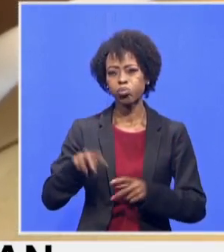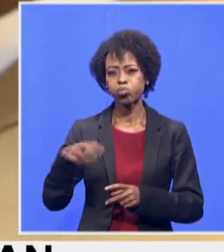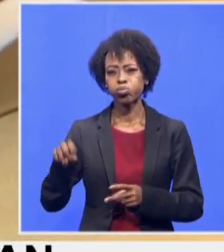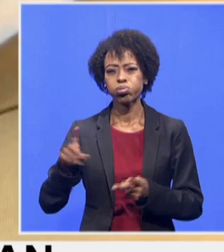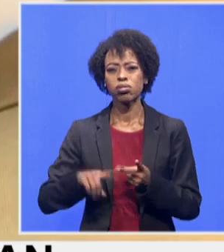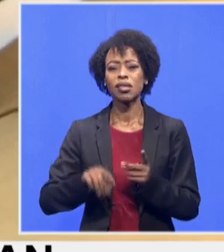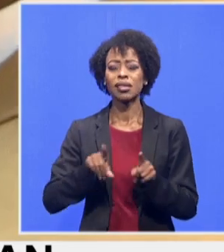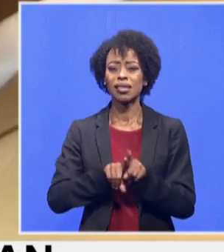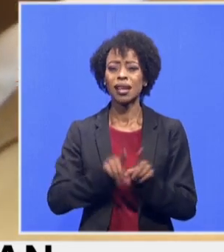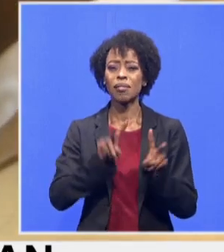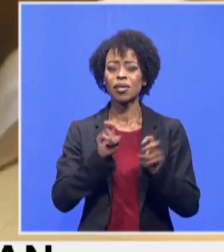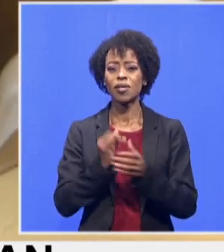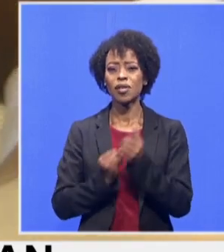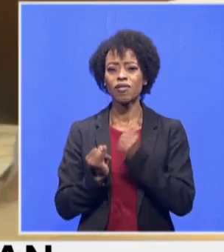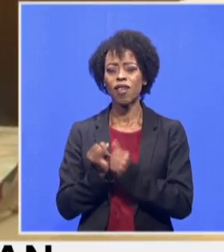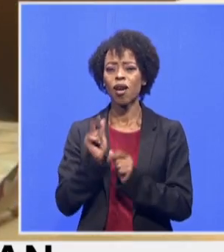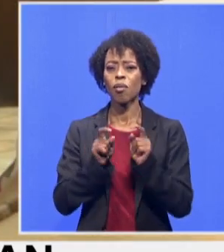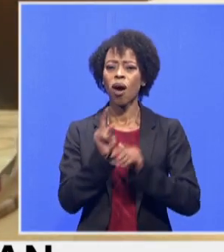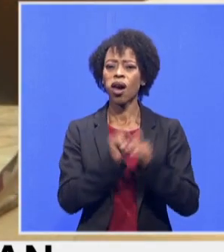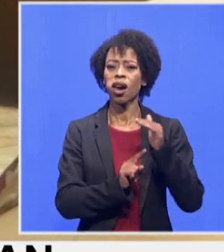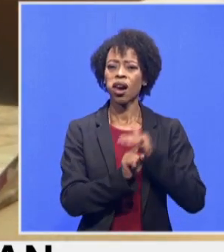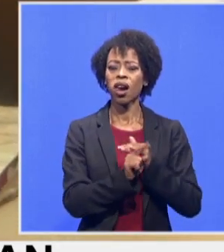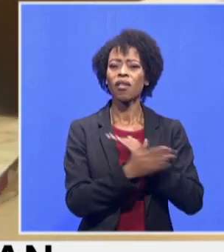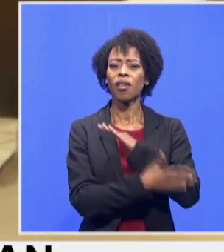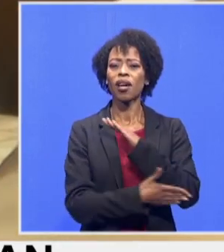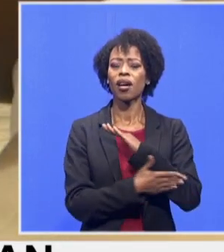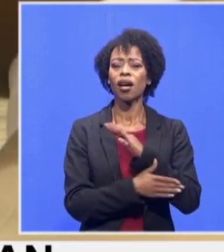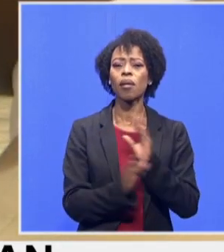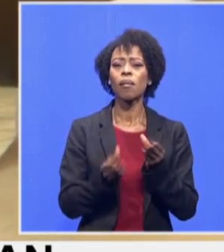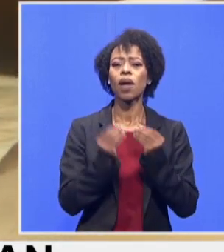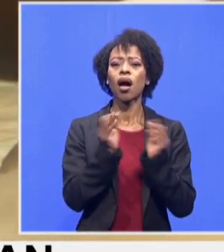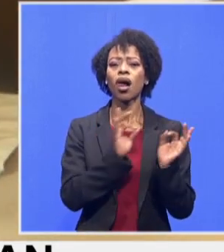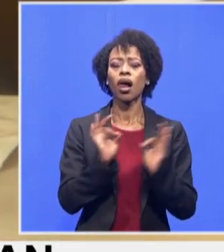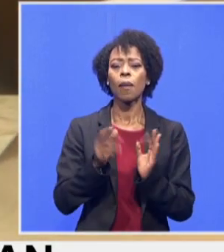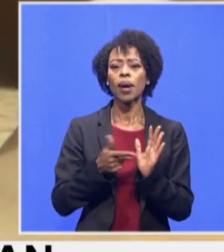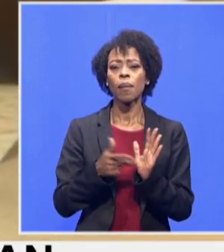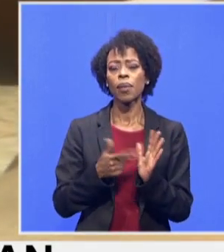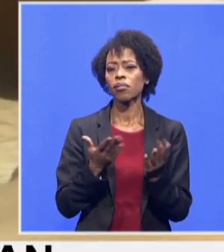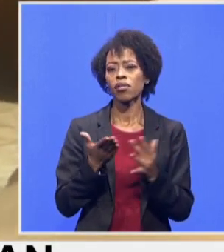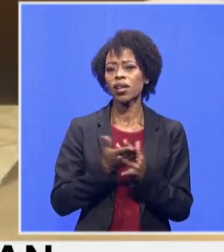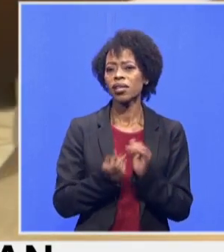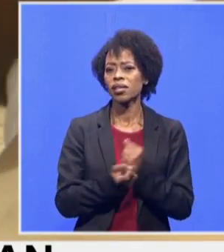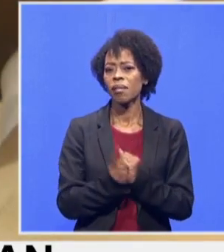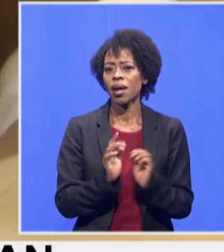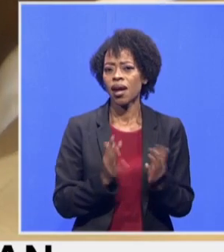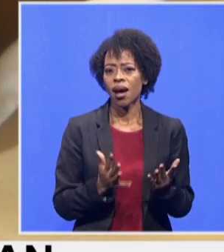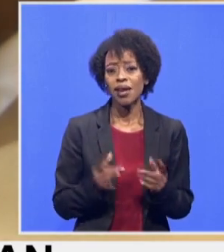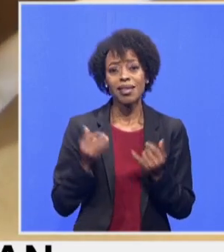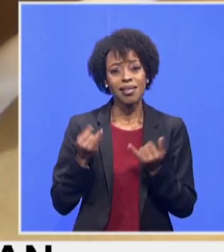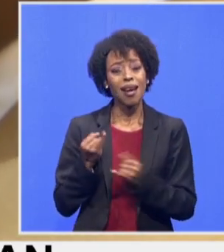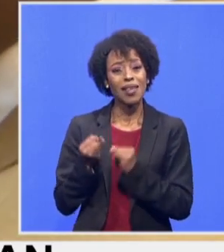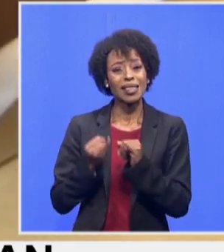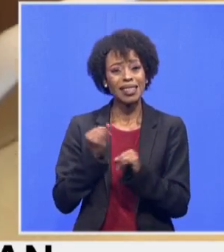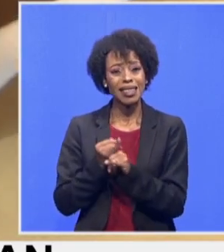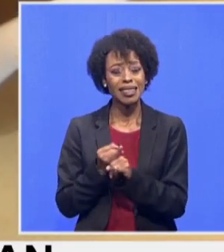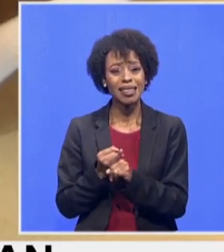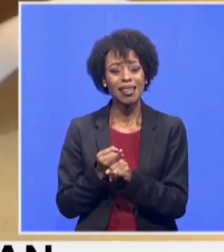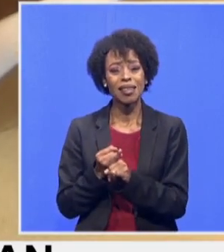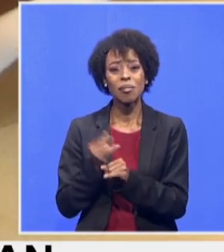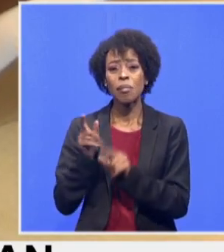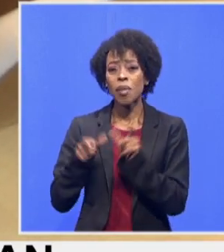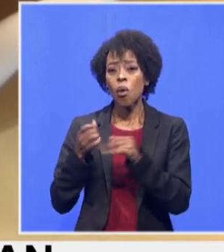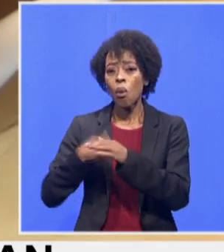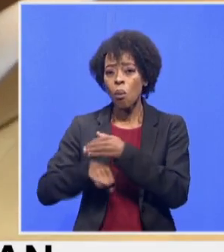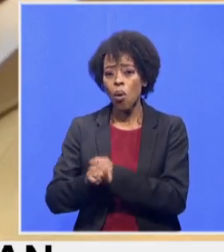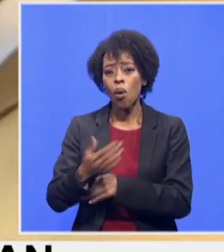also having individuals coming into the country getting their correct paperwork? How far is that case? And with foreign nationals committing crimes within the country, how do you